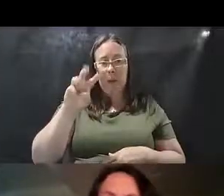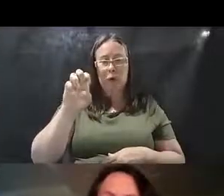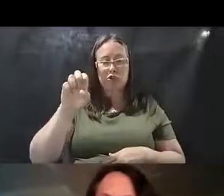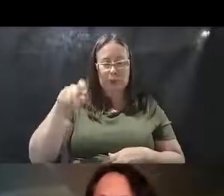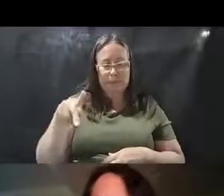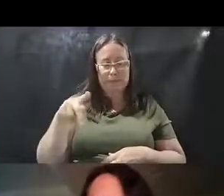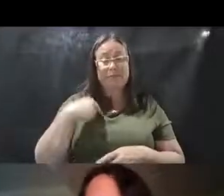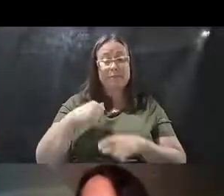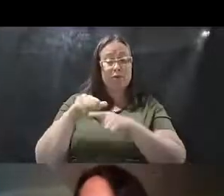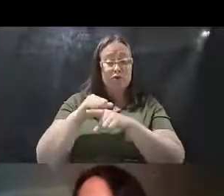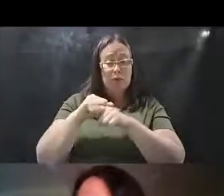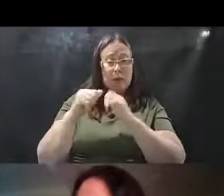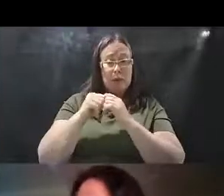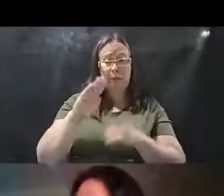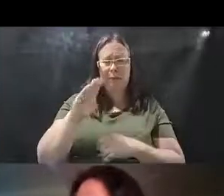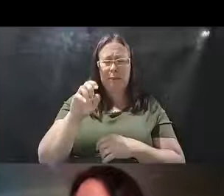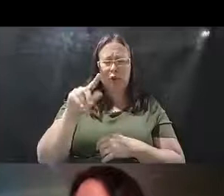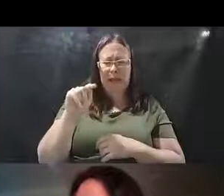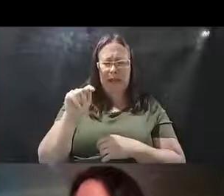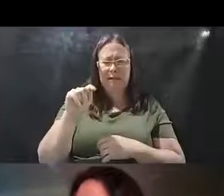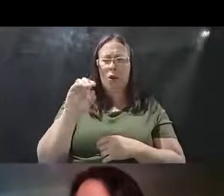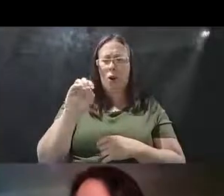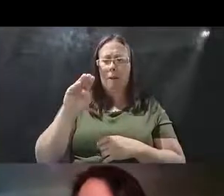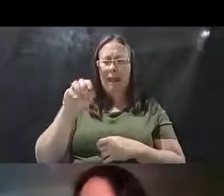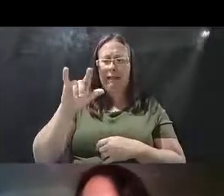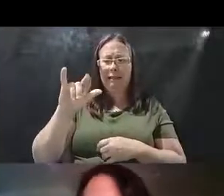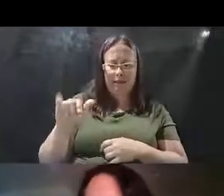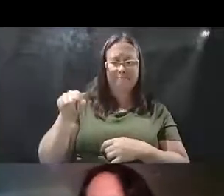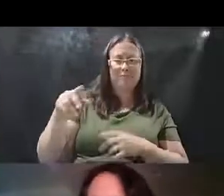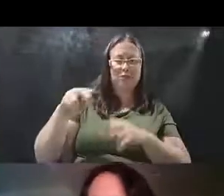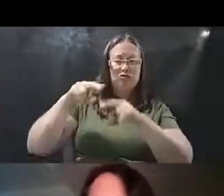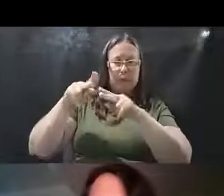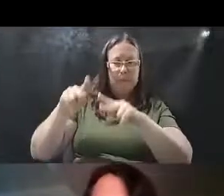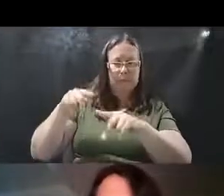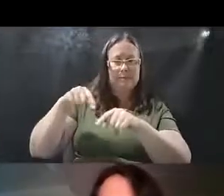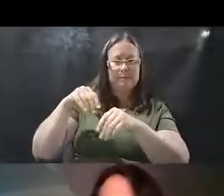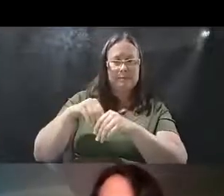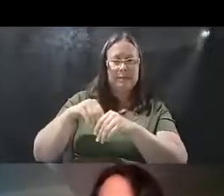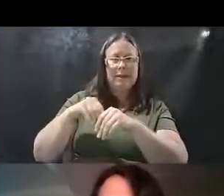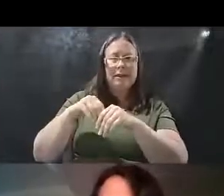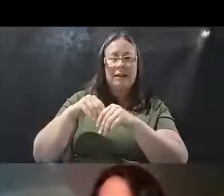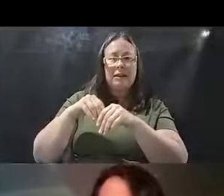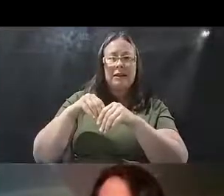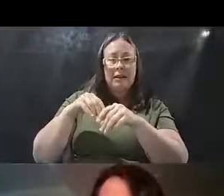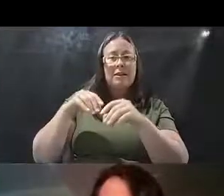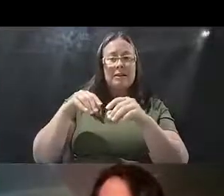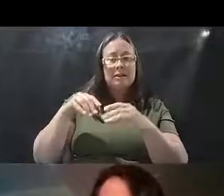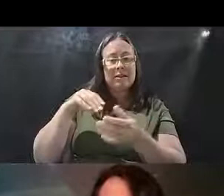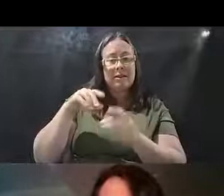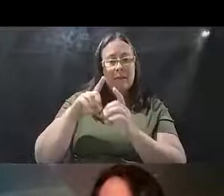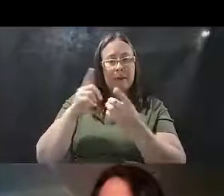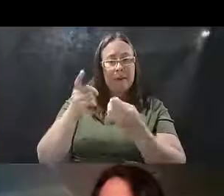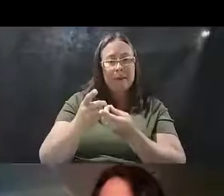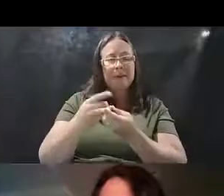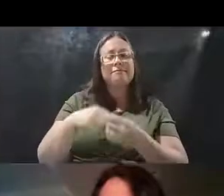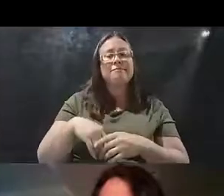with Bert O'Malley, was the chair of the department of molecular and cellular biology,